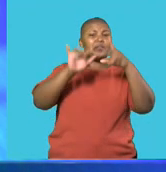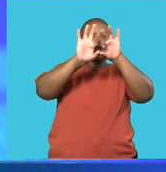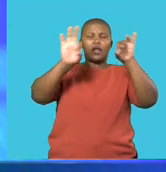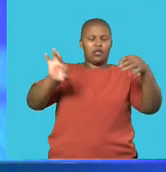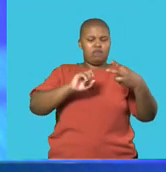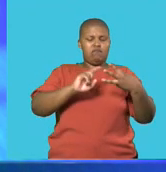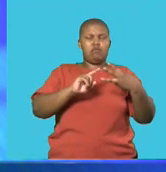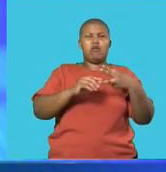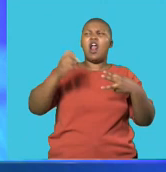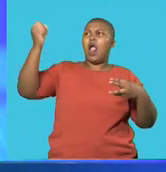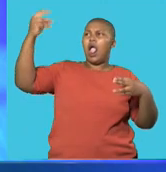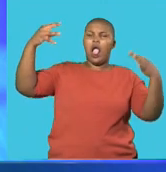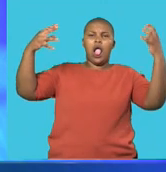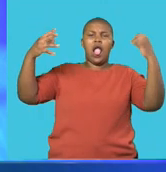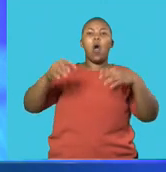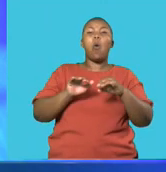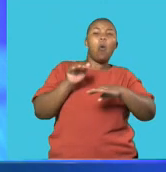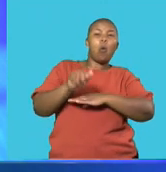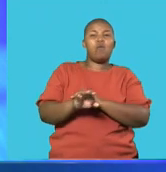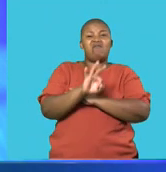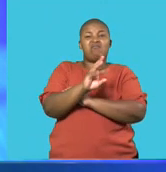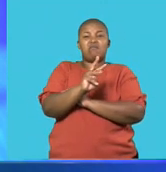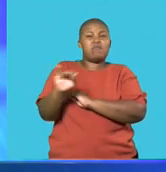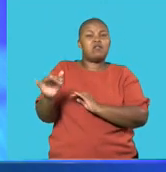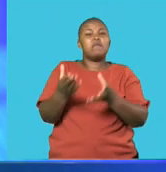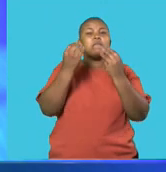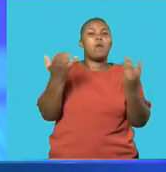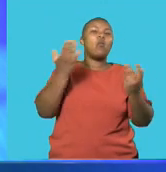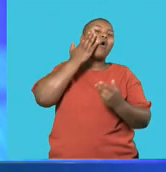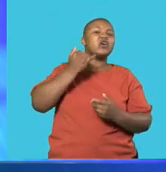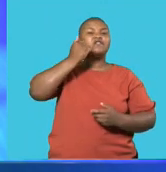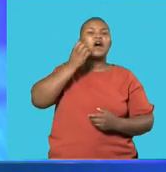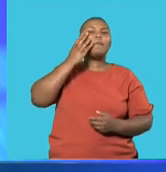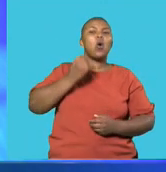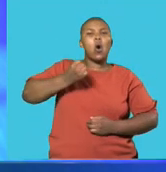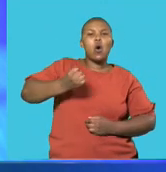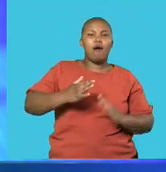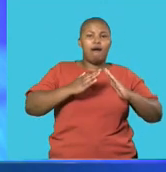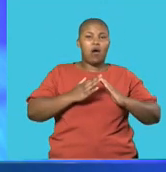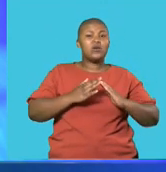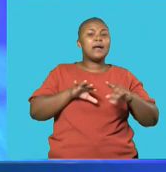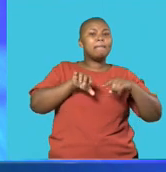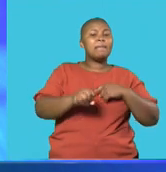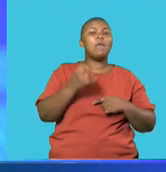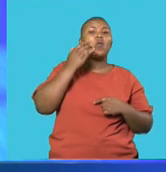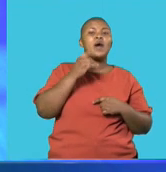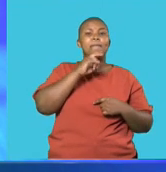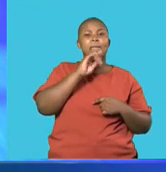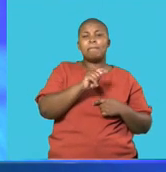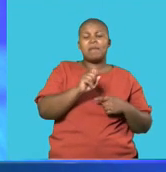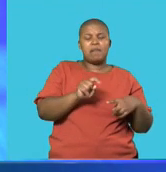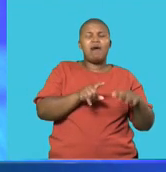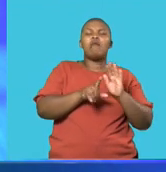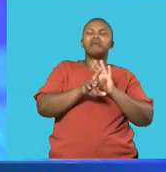rand at the home of an elderly woman in Orange Farm. The discovery was made yesterday during a joint sting operation led by the